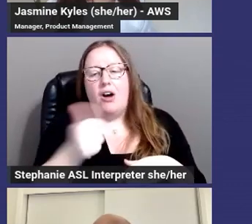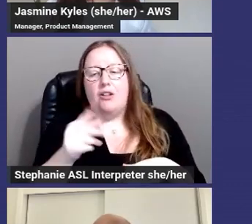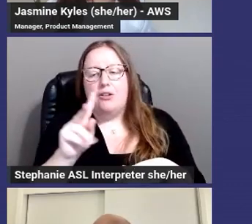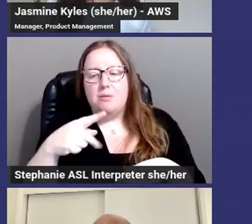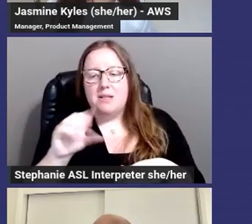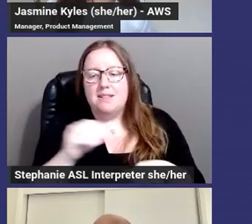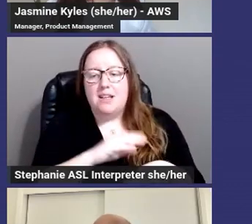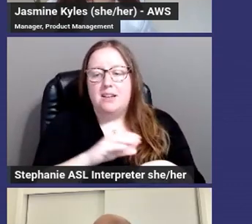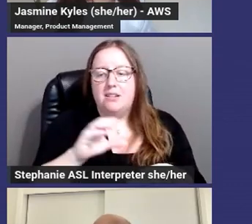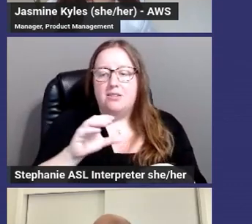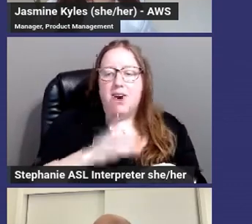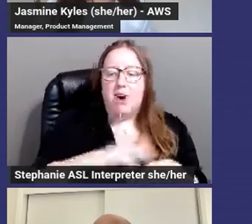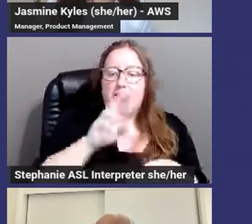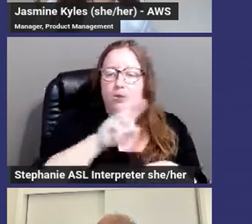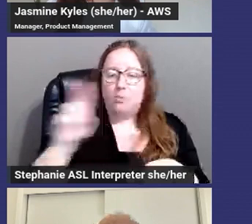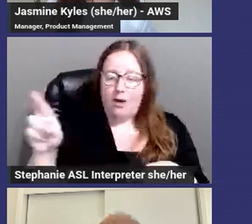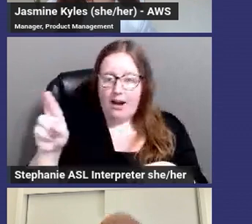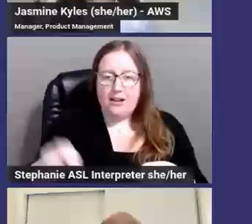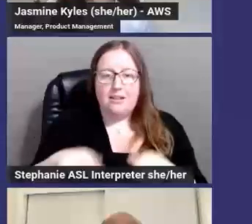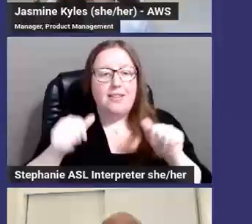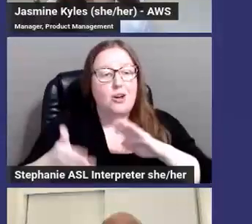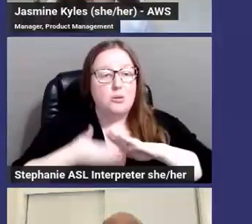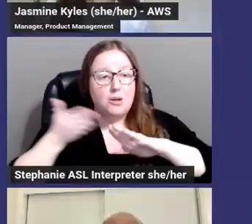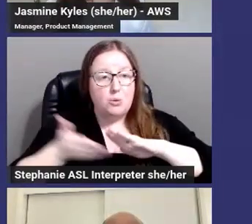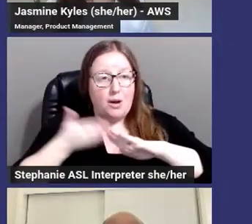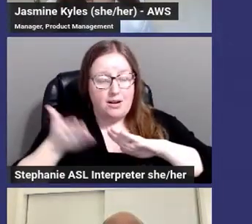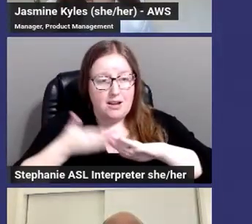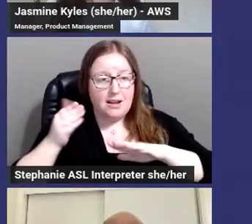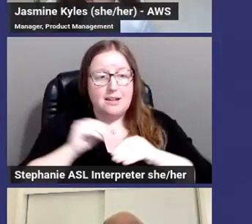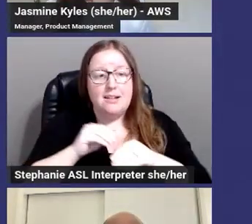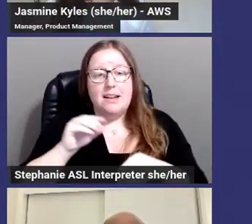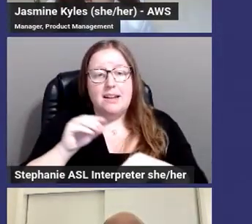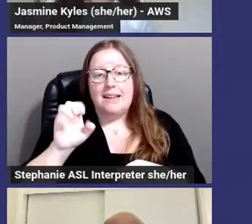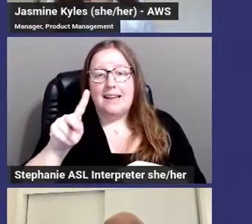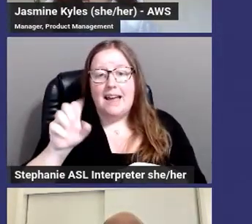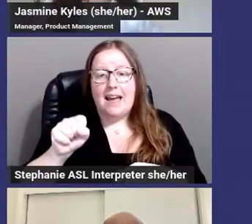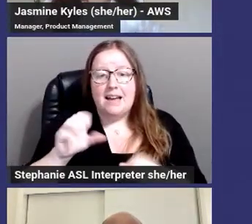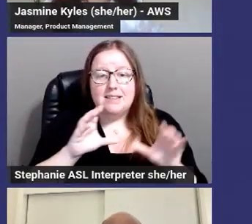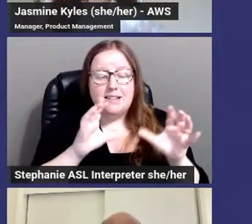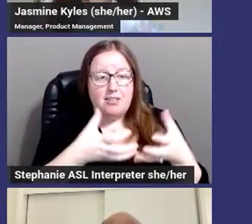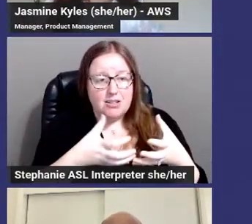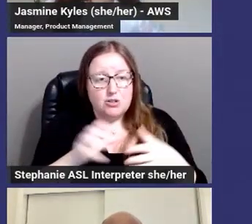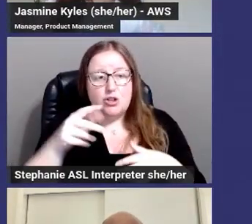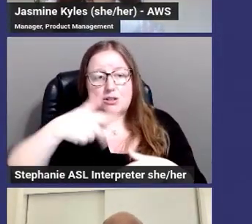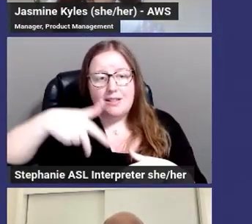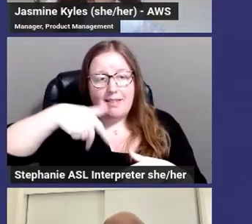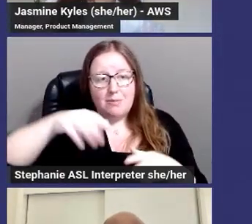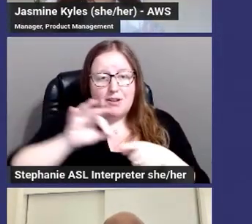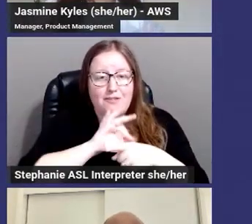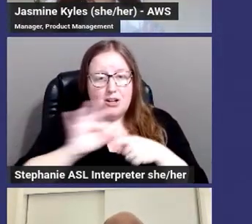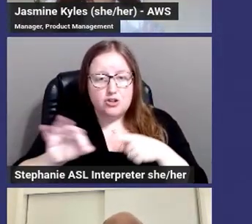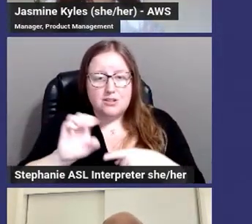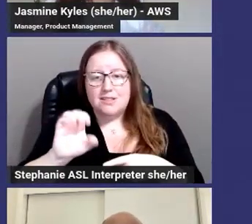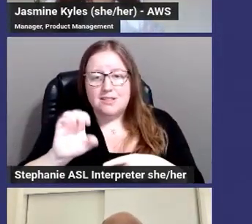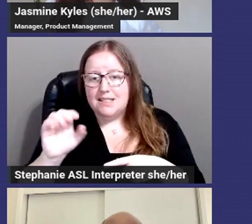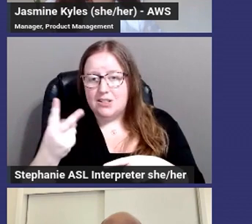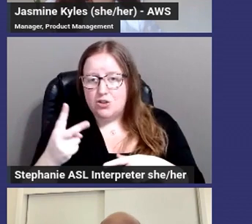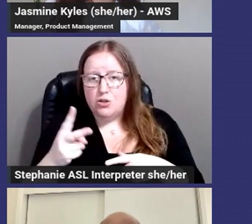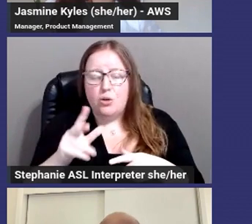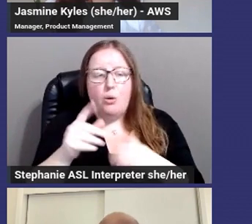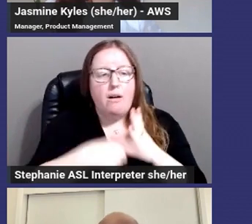services B, C, and D. And they could be running in EKS clusters, Lambda functions, EC2 autoscaling